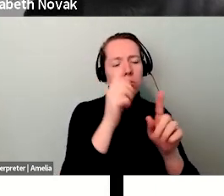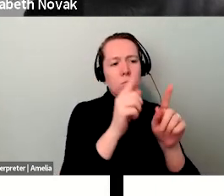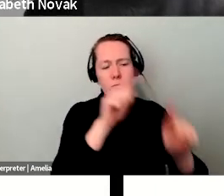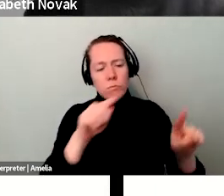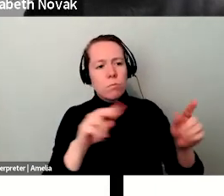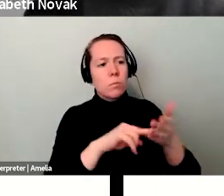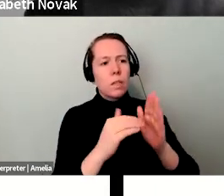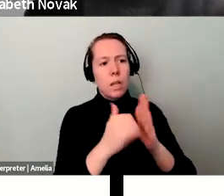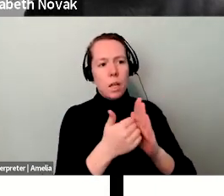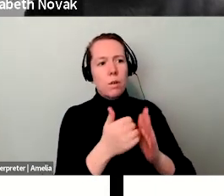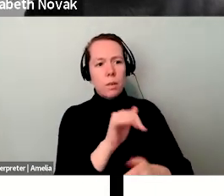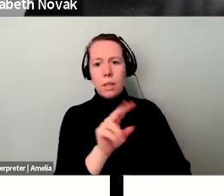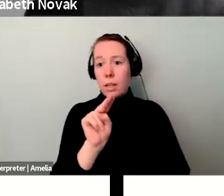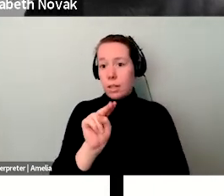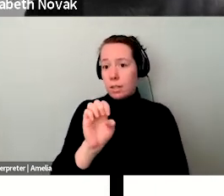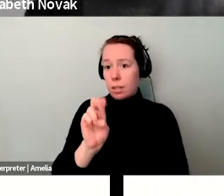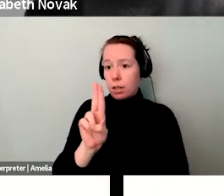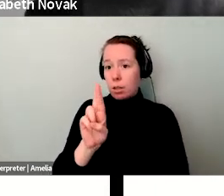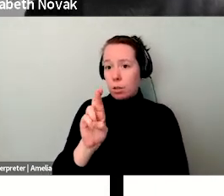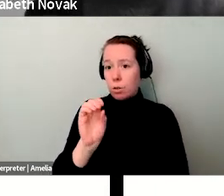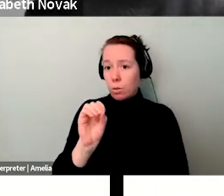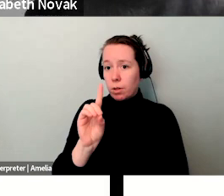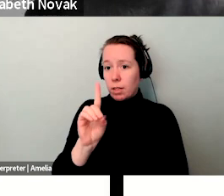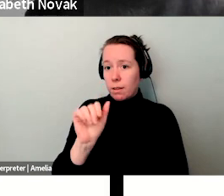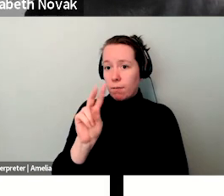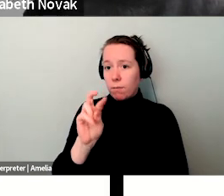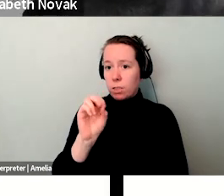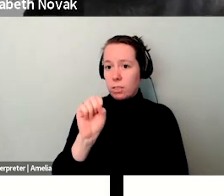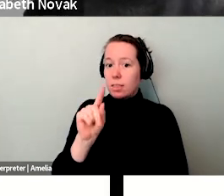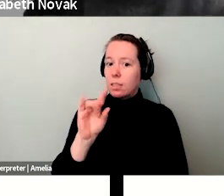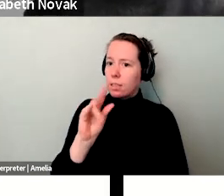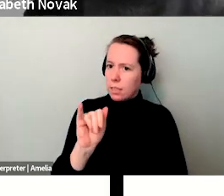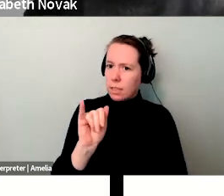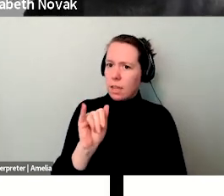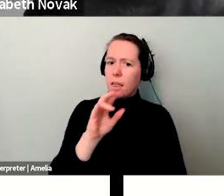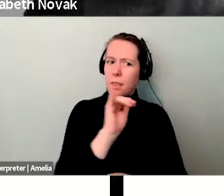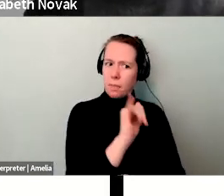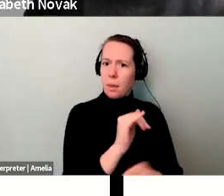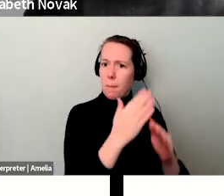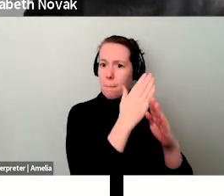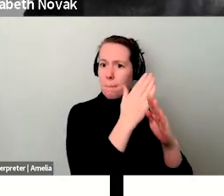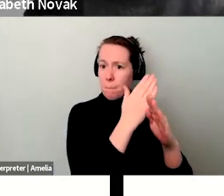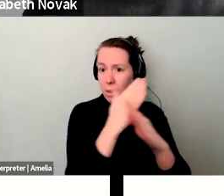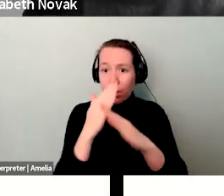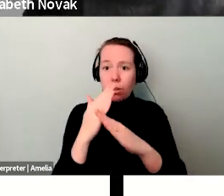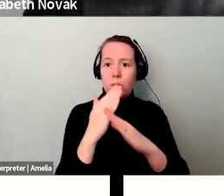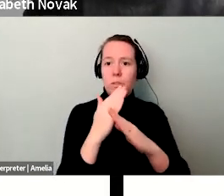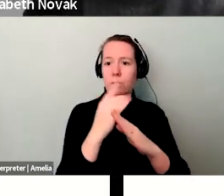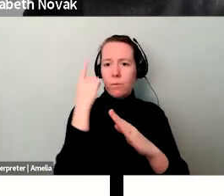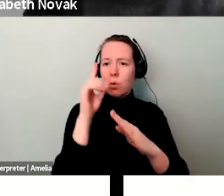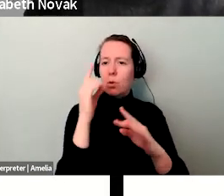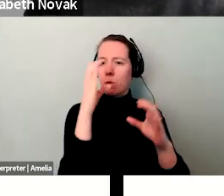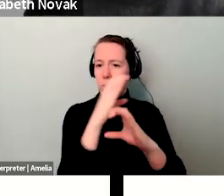on what neurodiversity is, the barriers to employment, and how amazing neurodiverse individuals are,